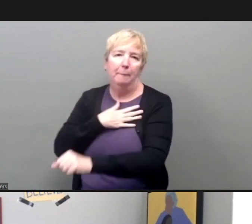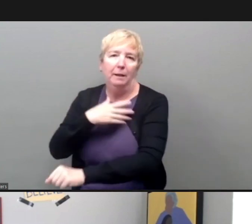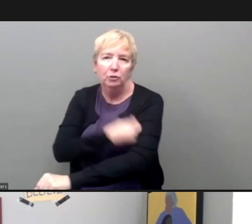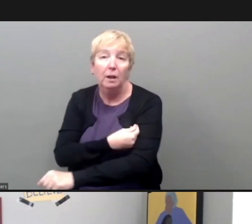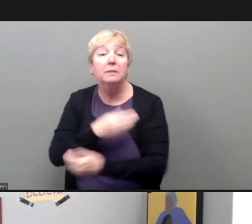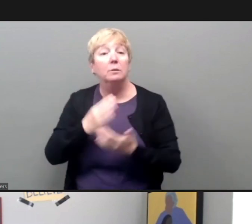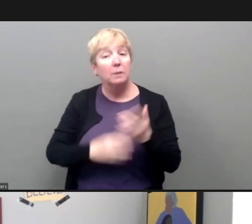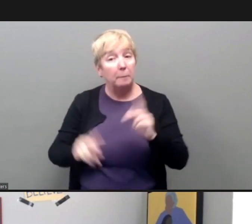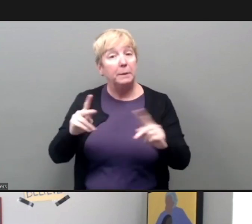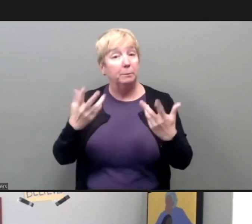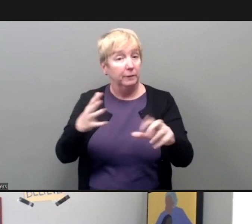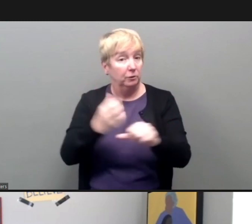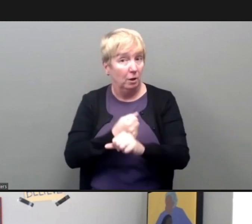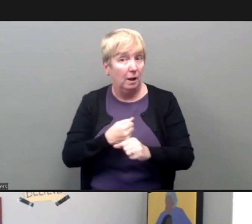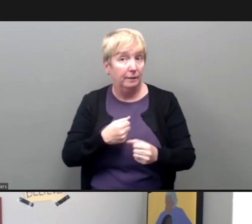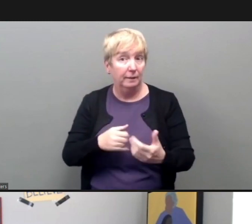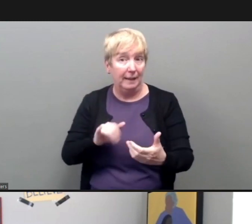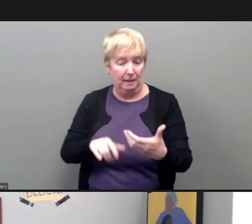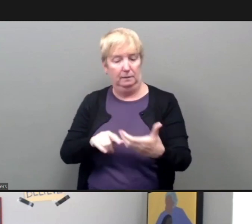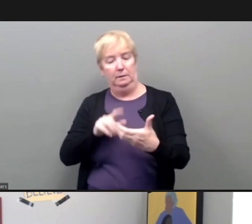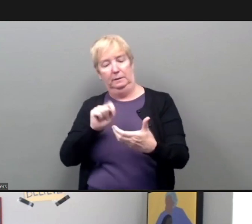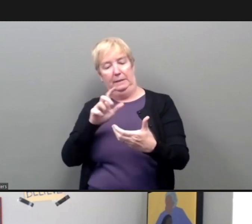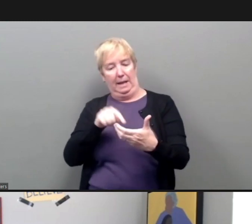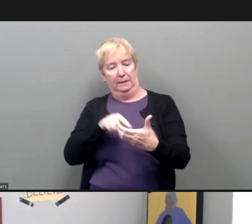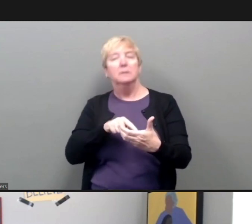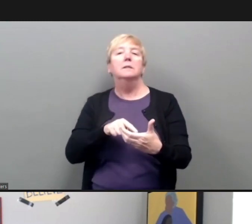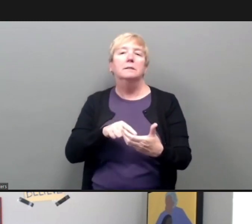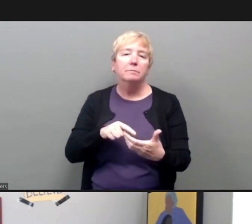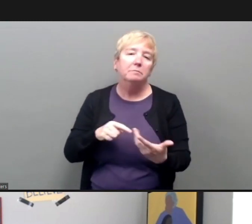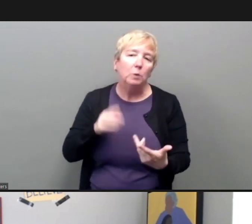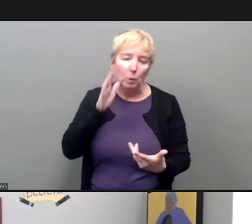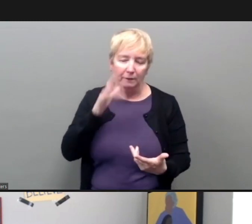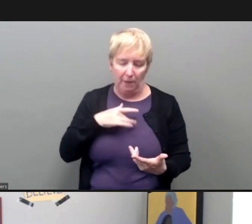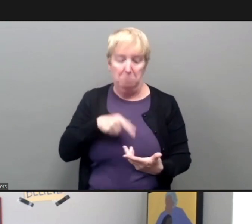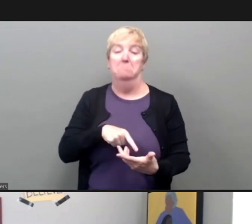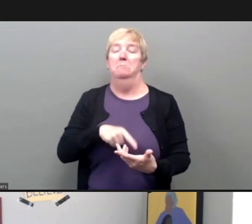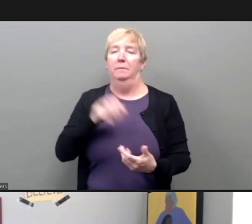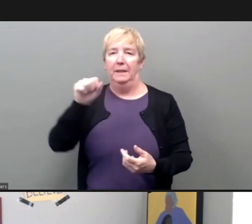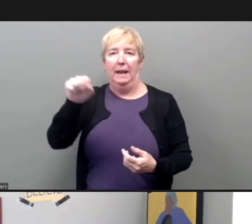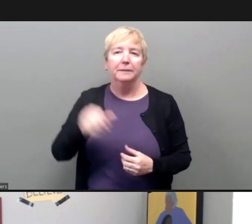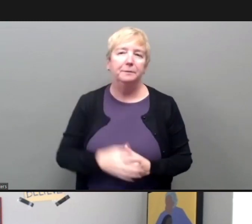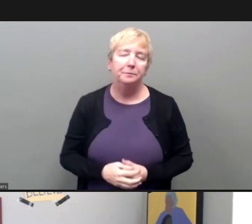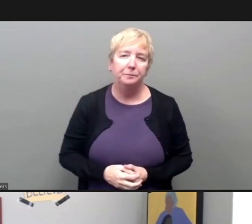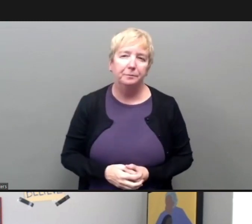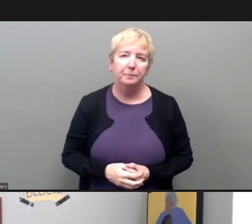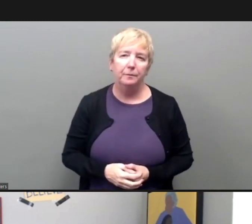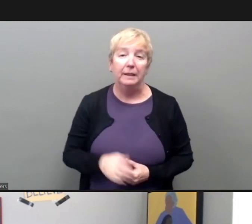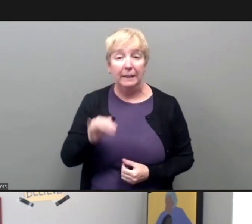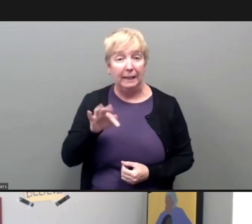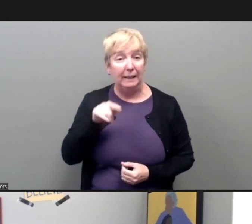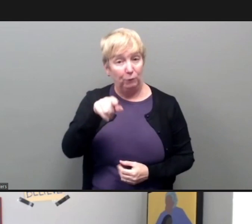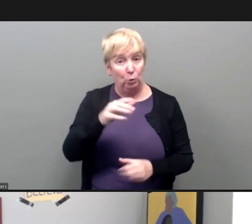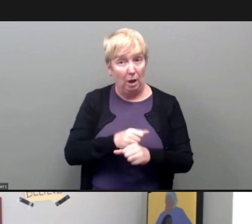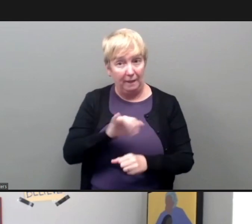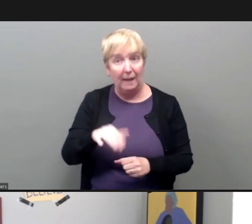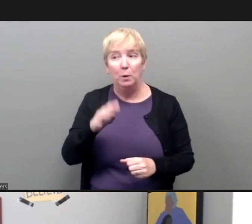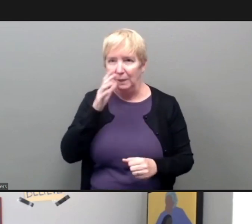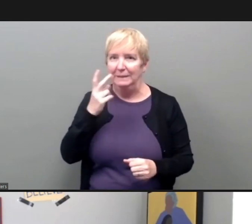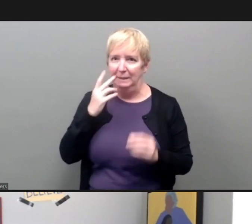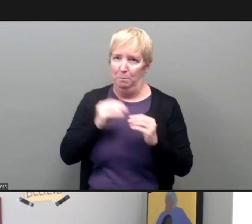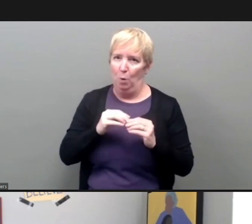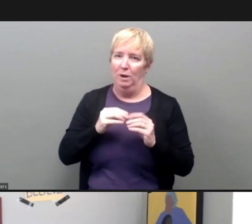reminder or two but haven't yet come in, I think those of you who are in that category will see a lot more